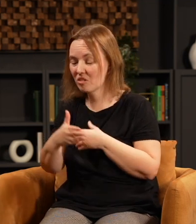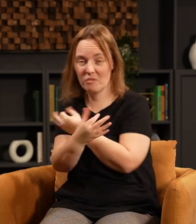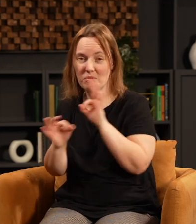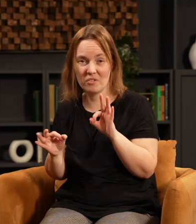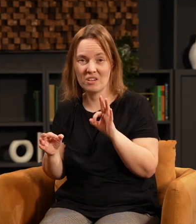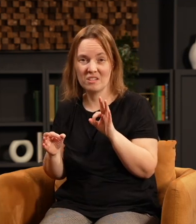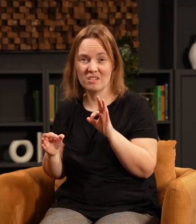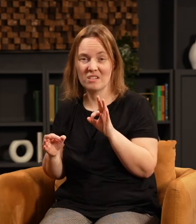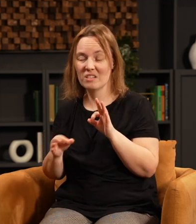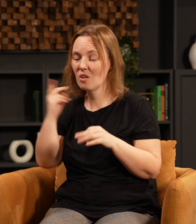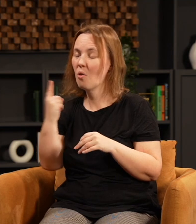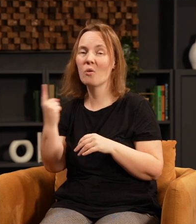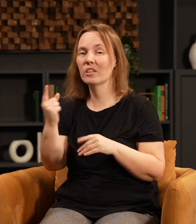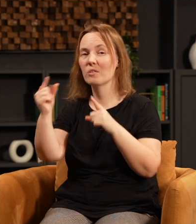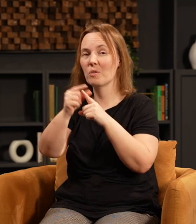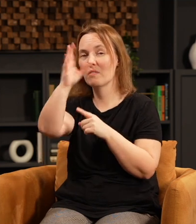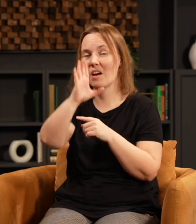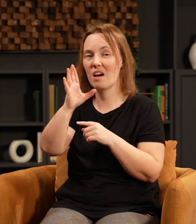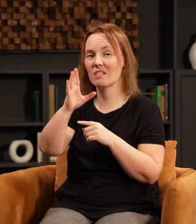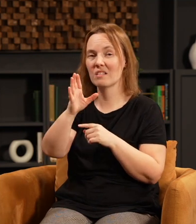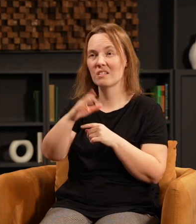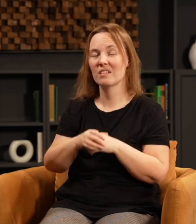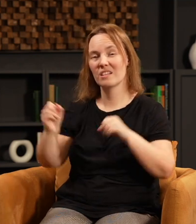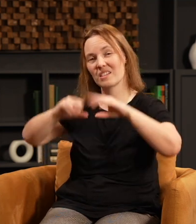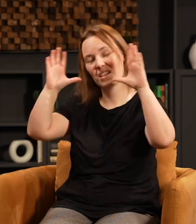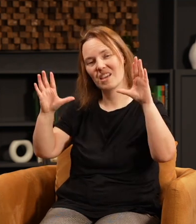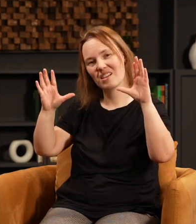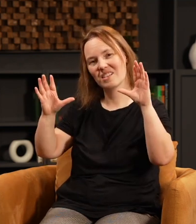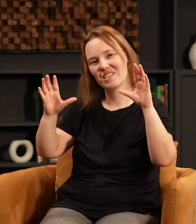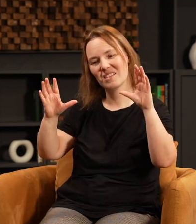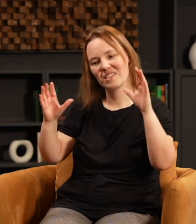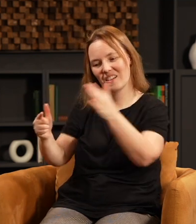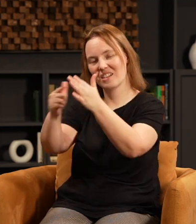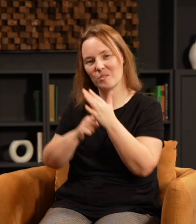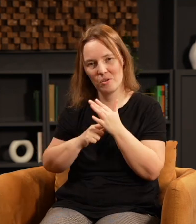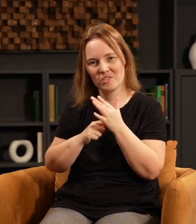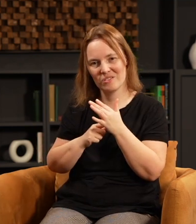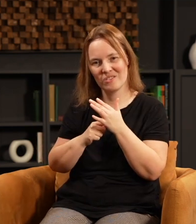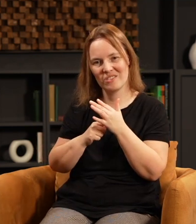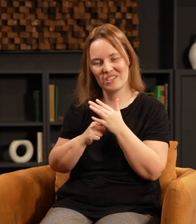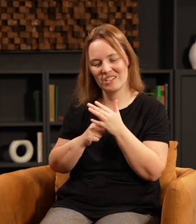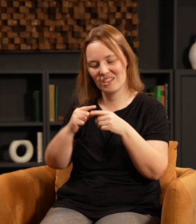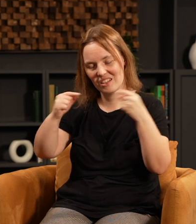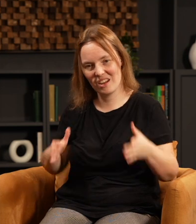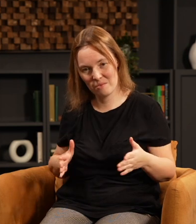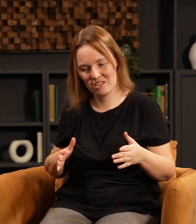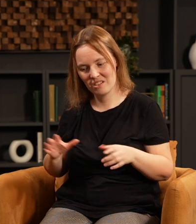the word of God that actually has the light that is able to expose what it is that the enemy is doing in our